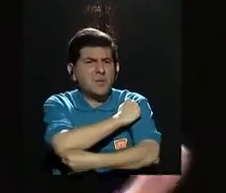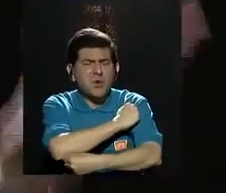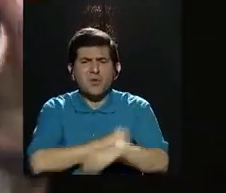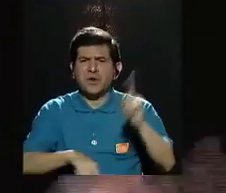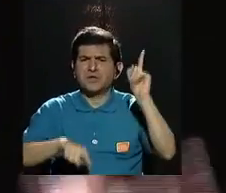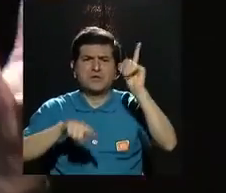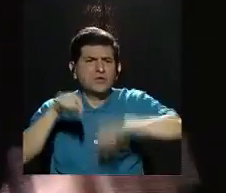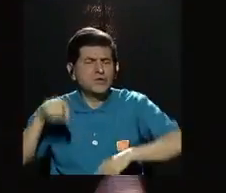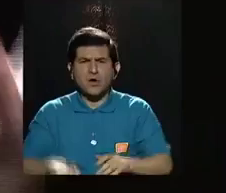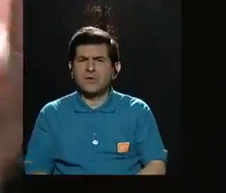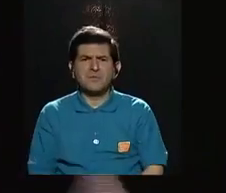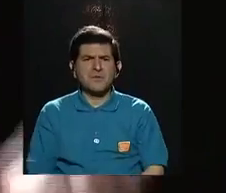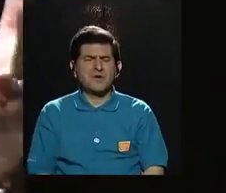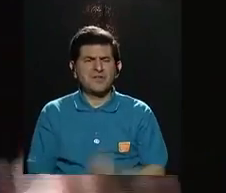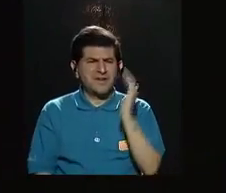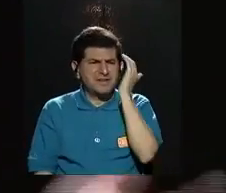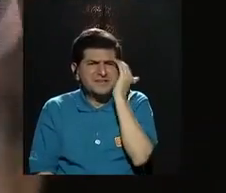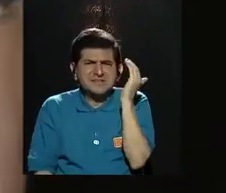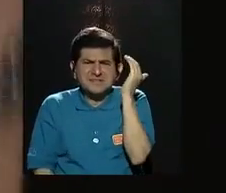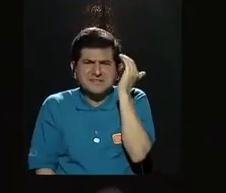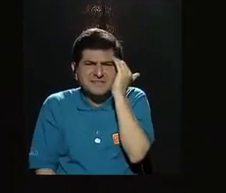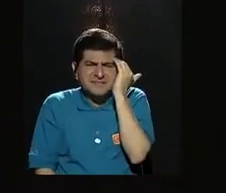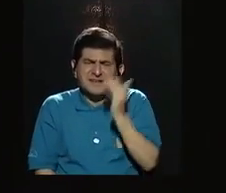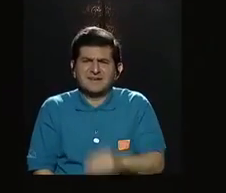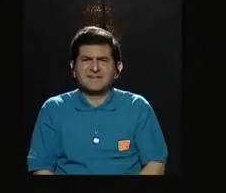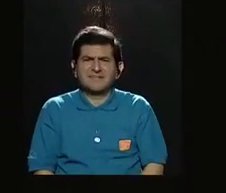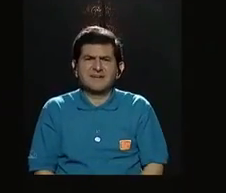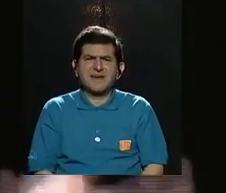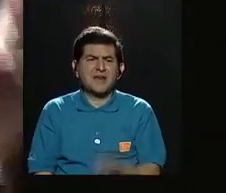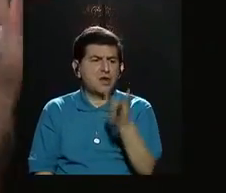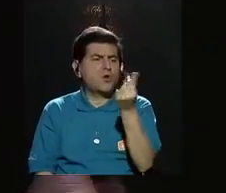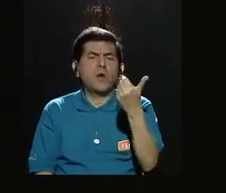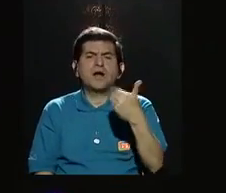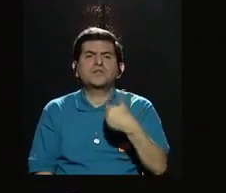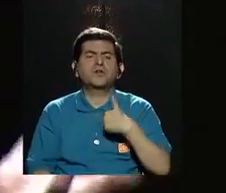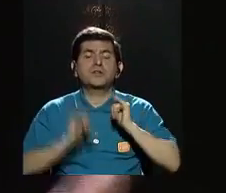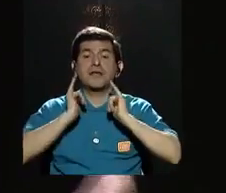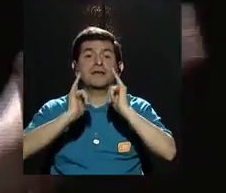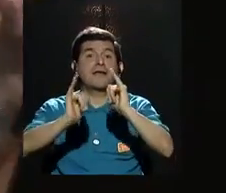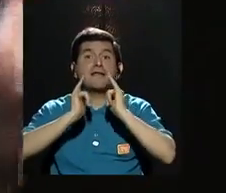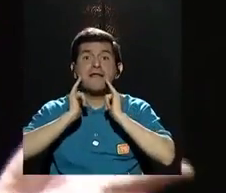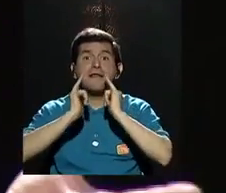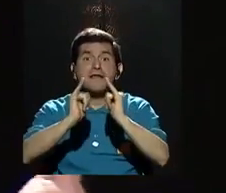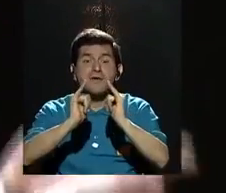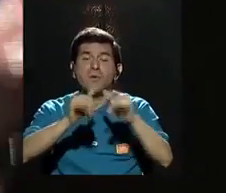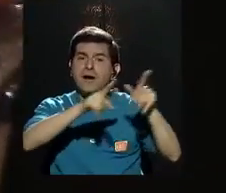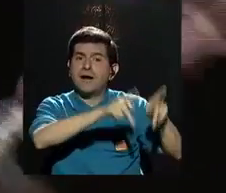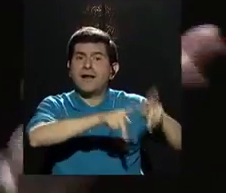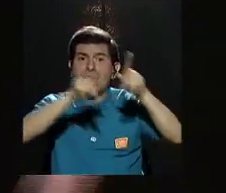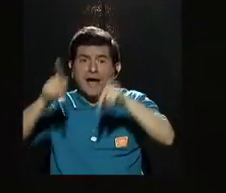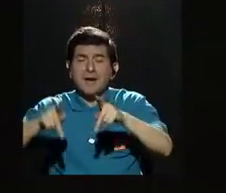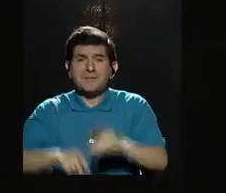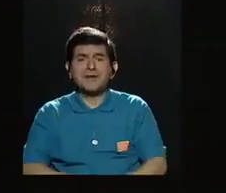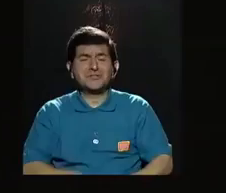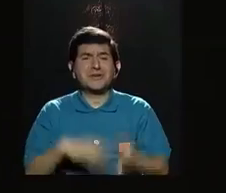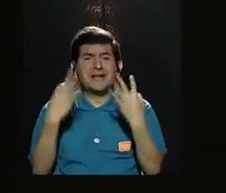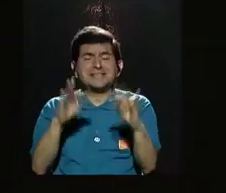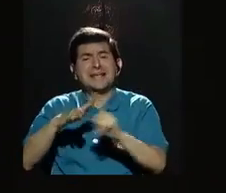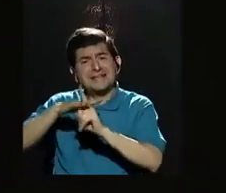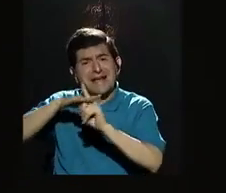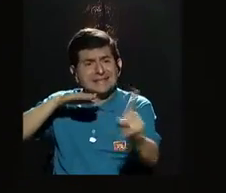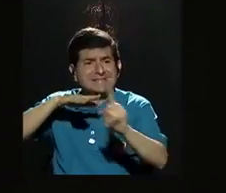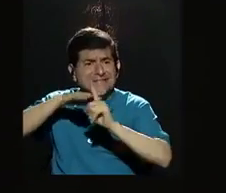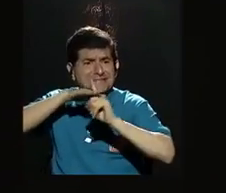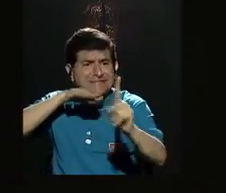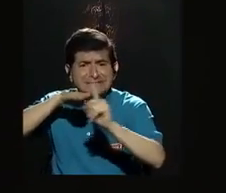from recognizing how much they have in common with people who are fleeing difficult